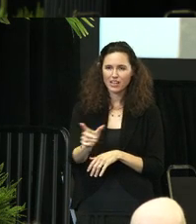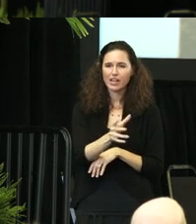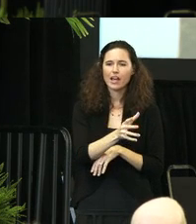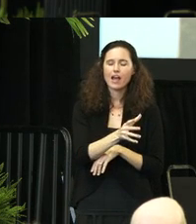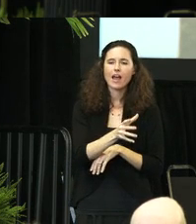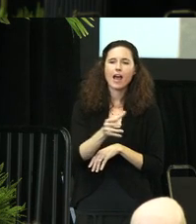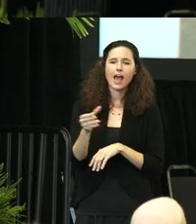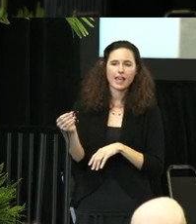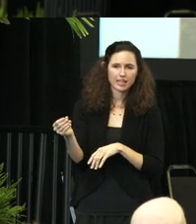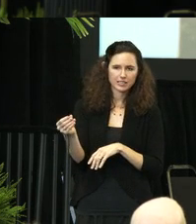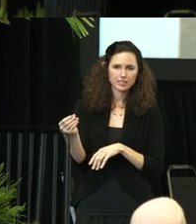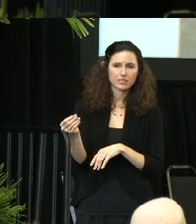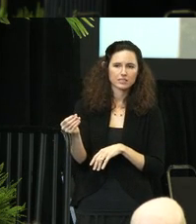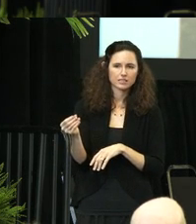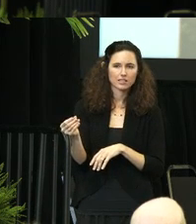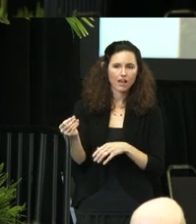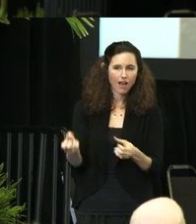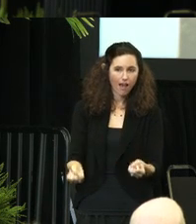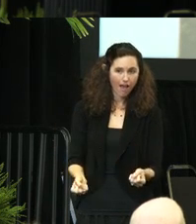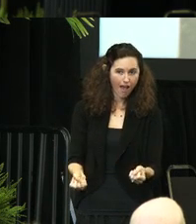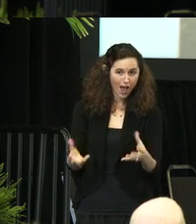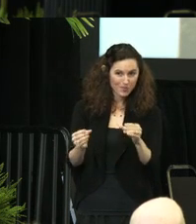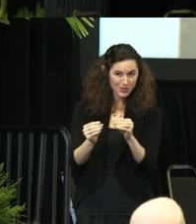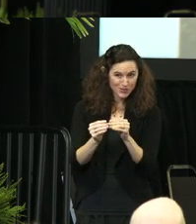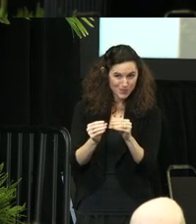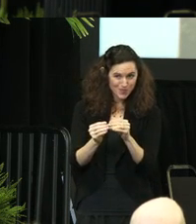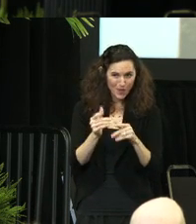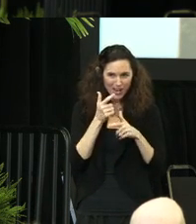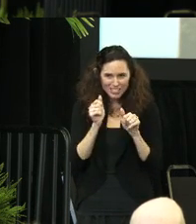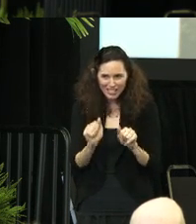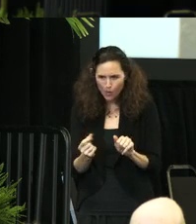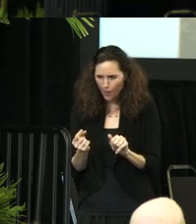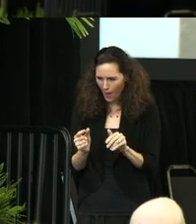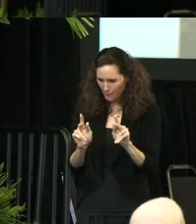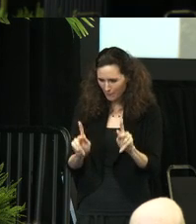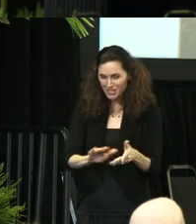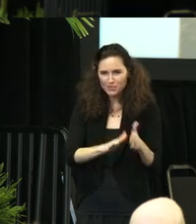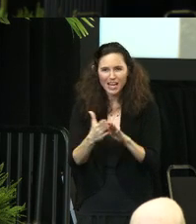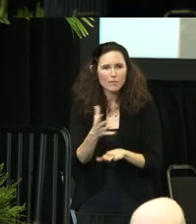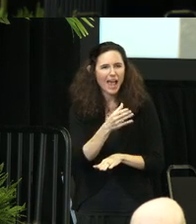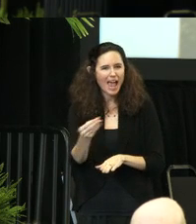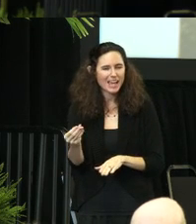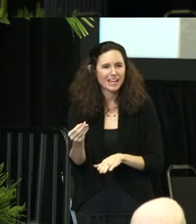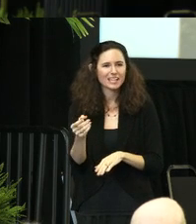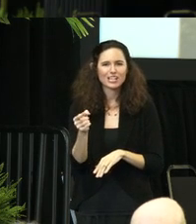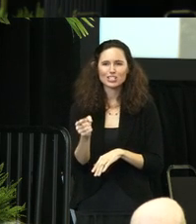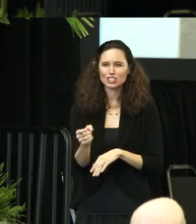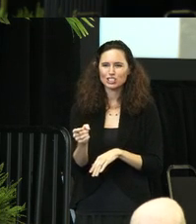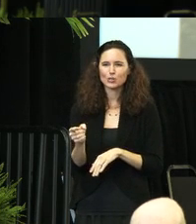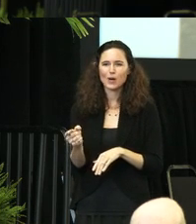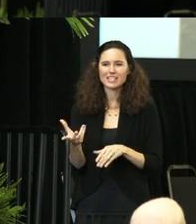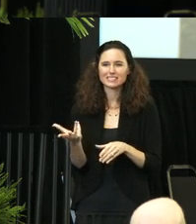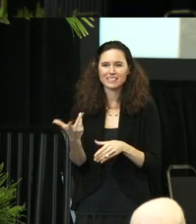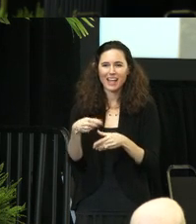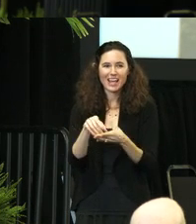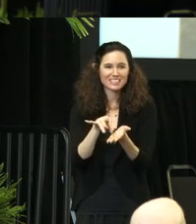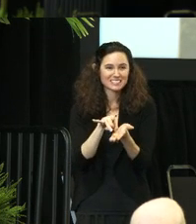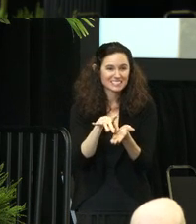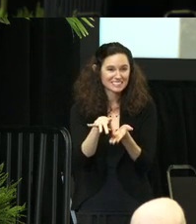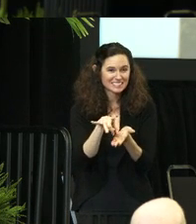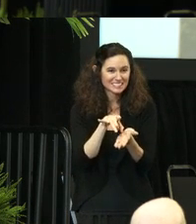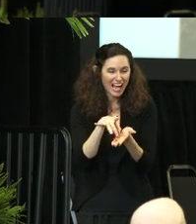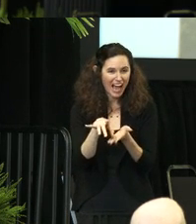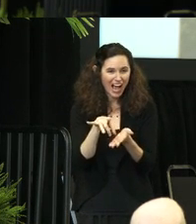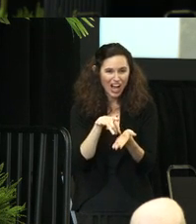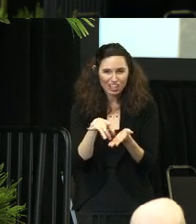And how much more interesting can one person become? And she played Division I soccer at Seton Hall